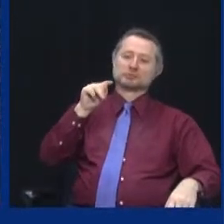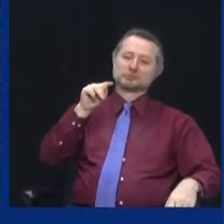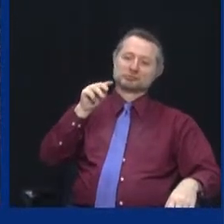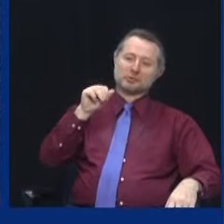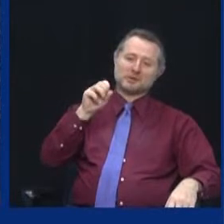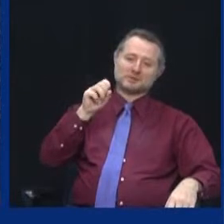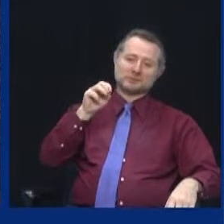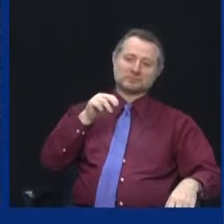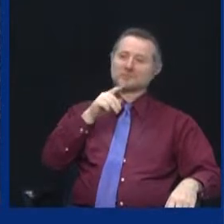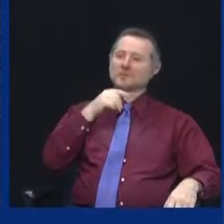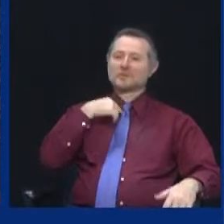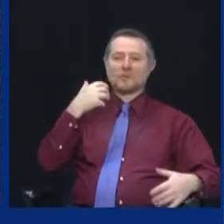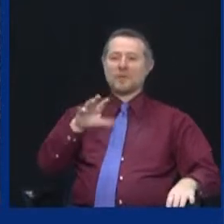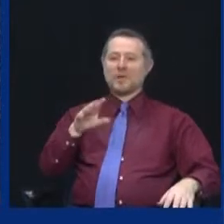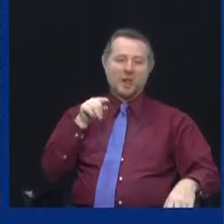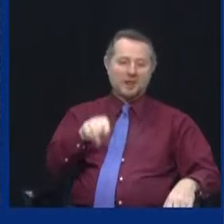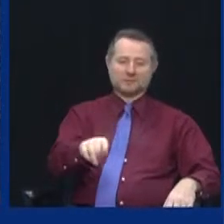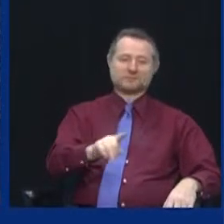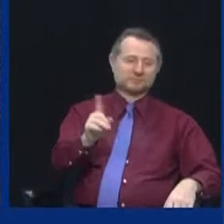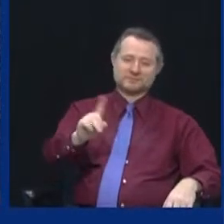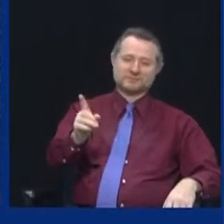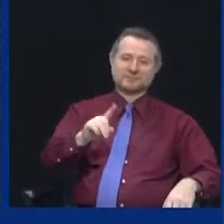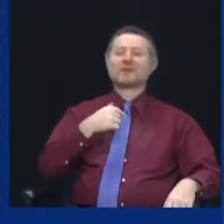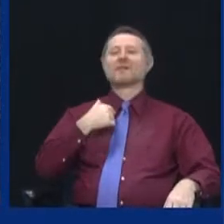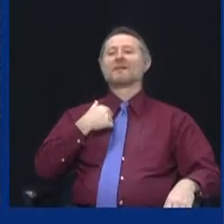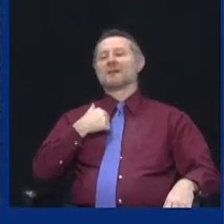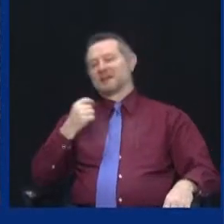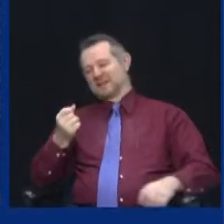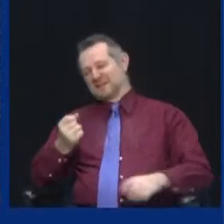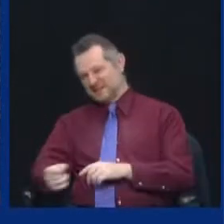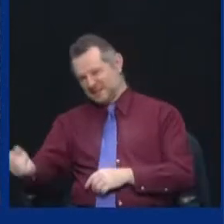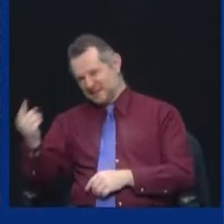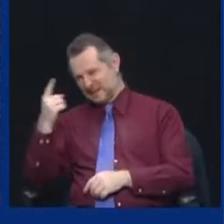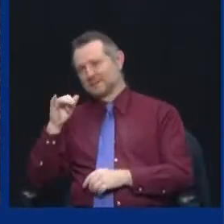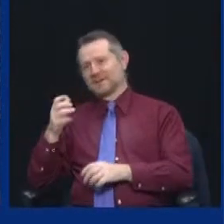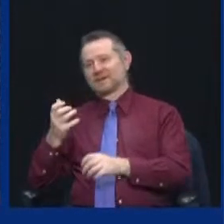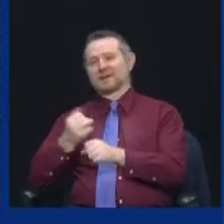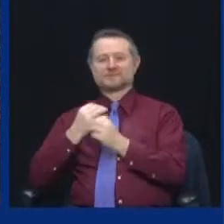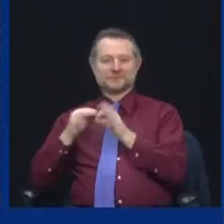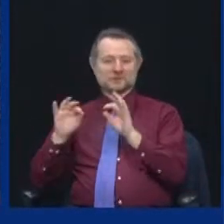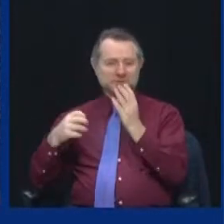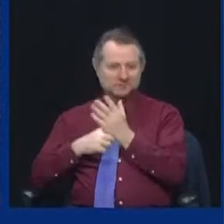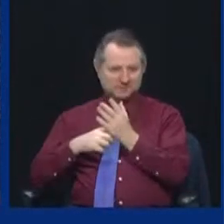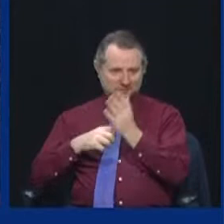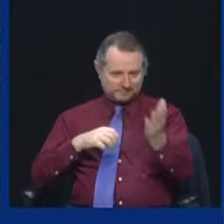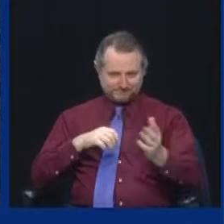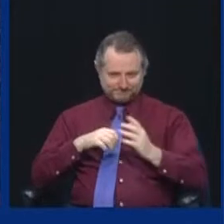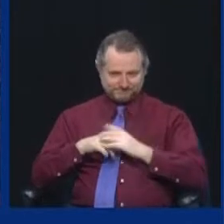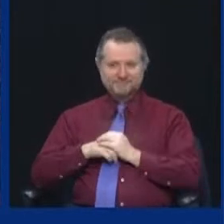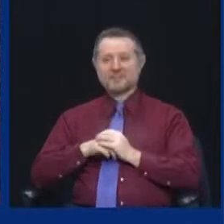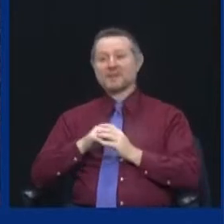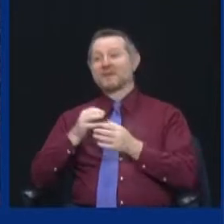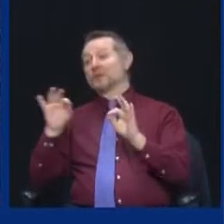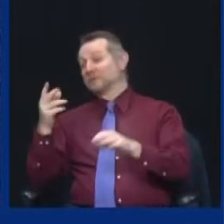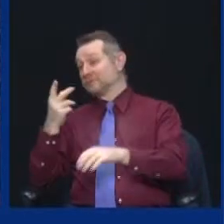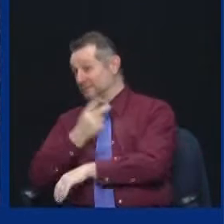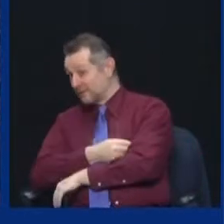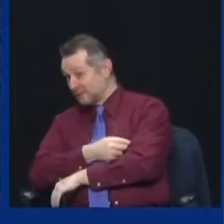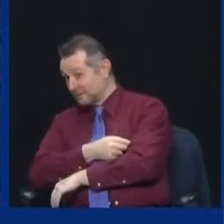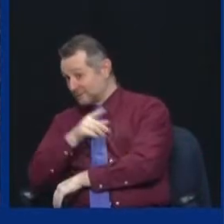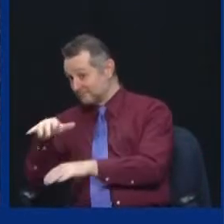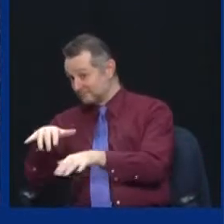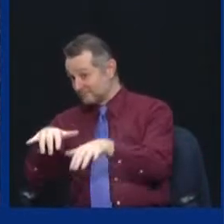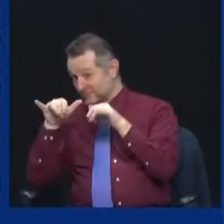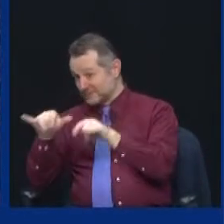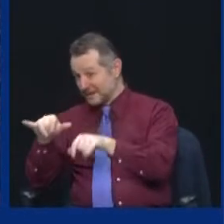ticket to the Bisons game next year, free shot at the stadium, on